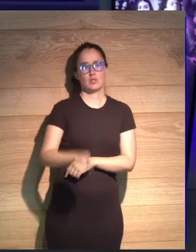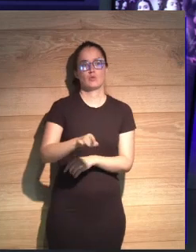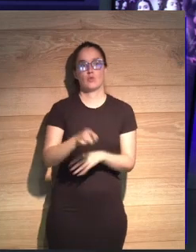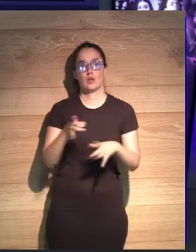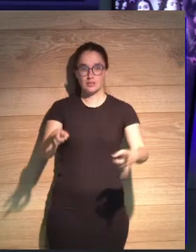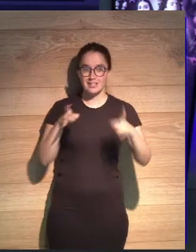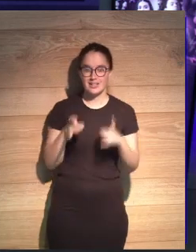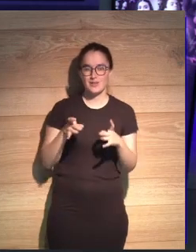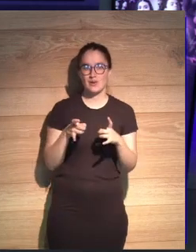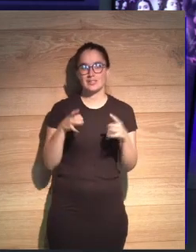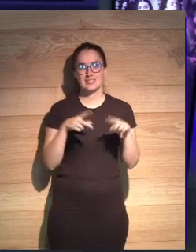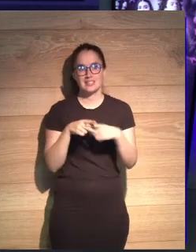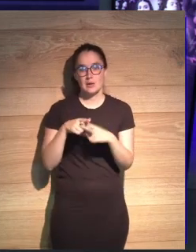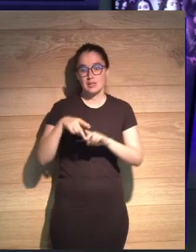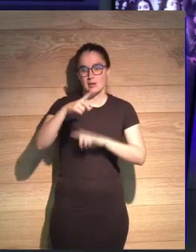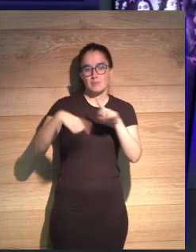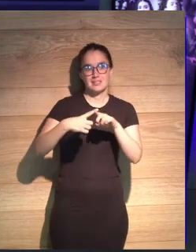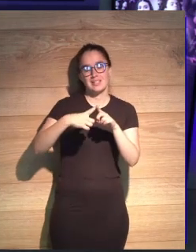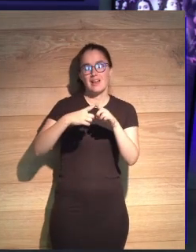what you want to do.